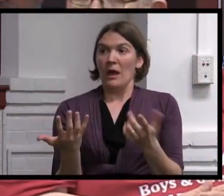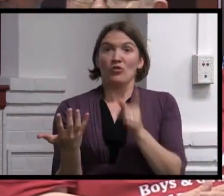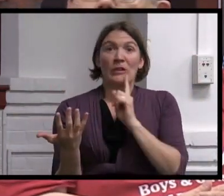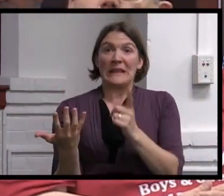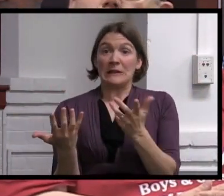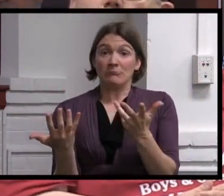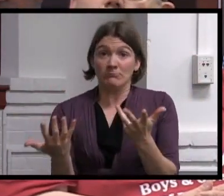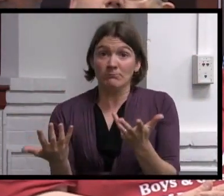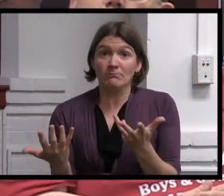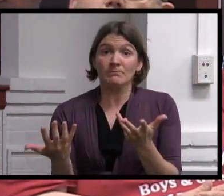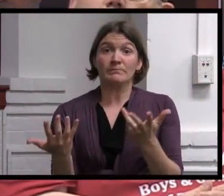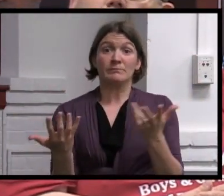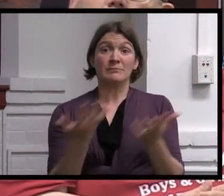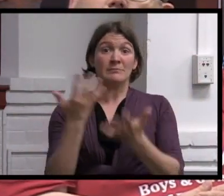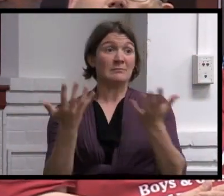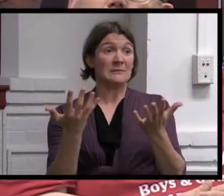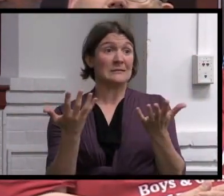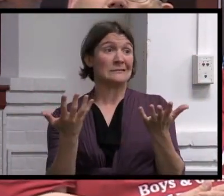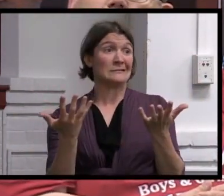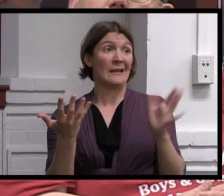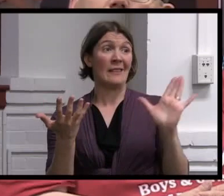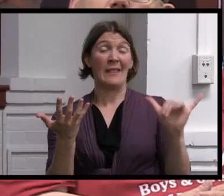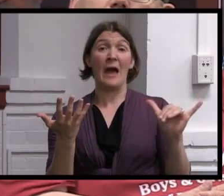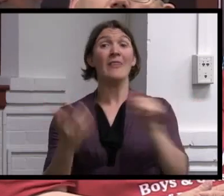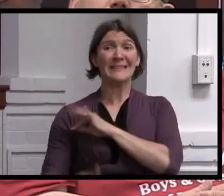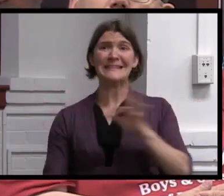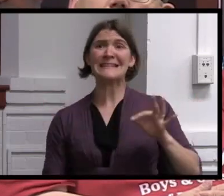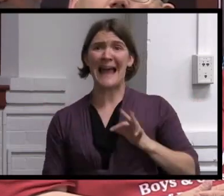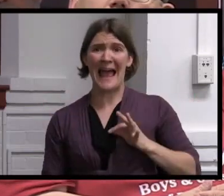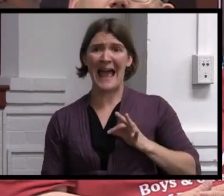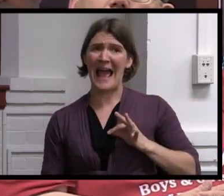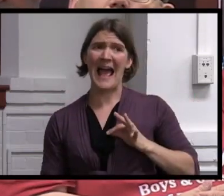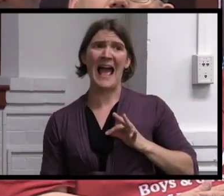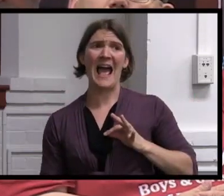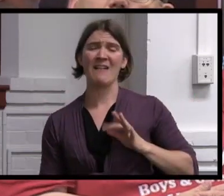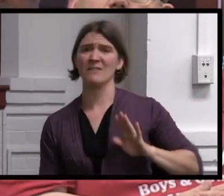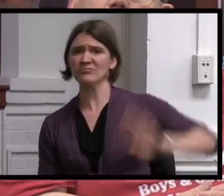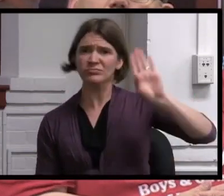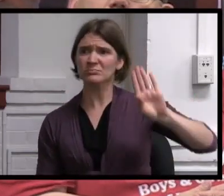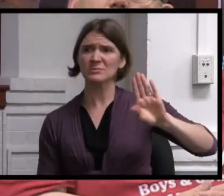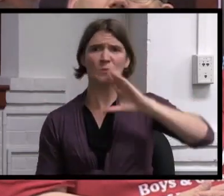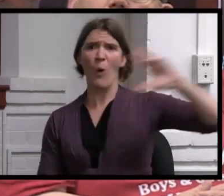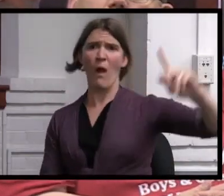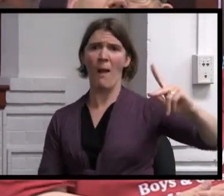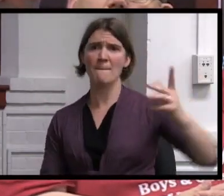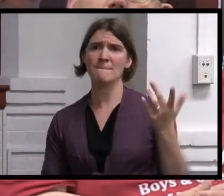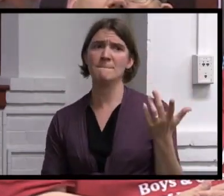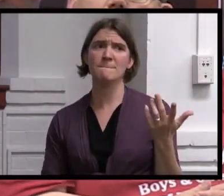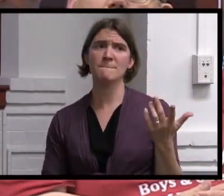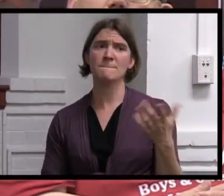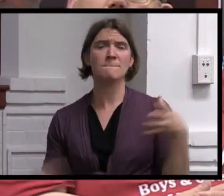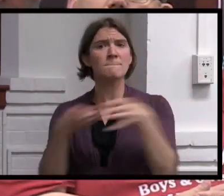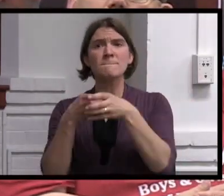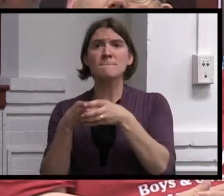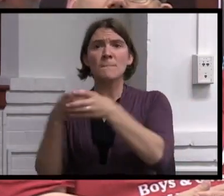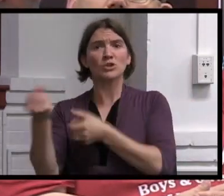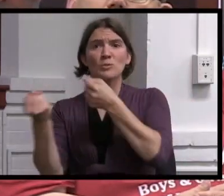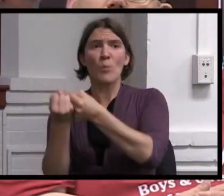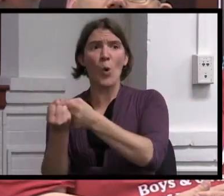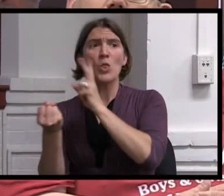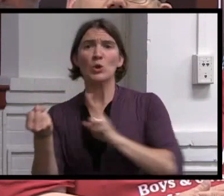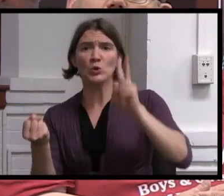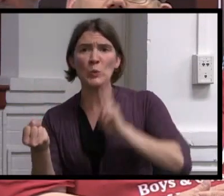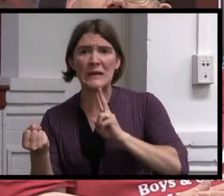an organization that was mm-hmm. unified. Mm-hmm. The staff has risen up in its entirety mm-hmm. In support of LC and